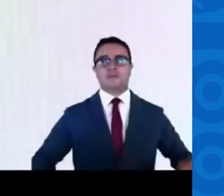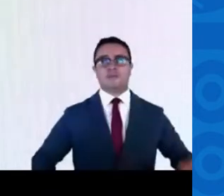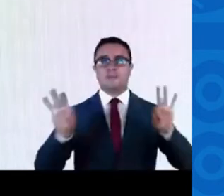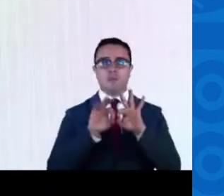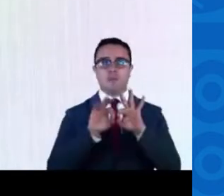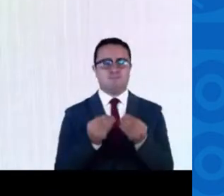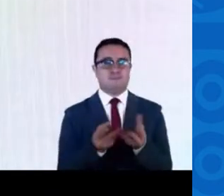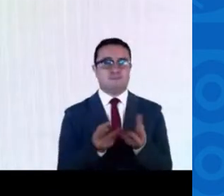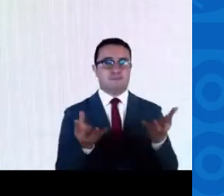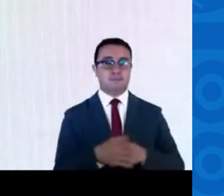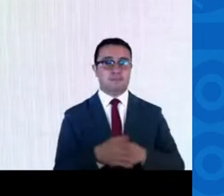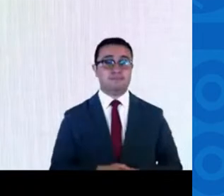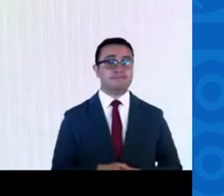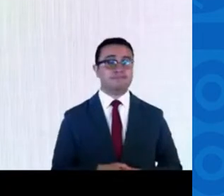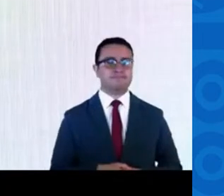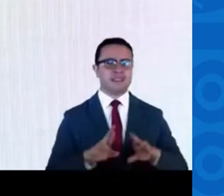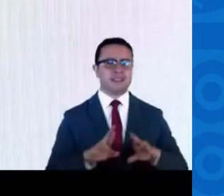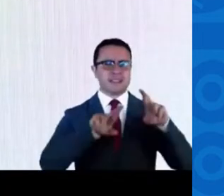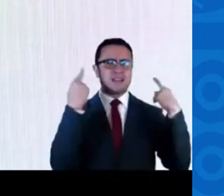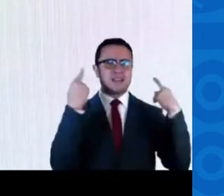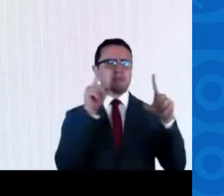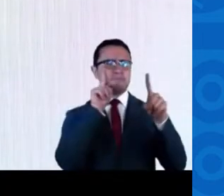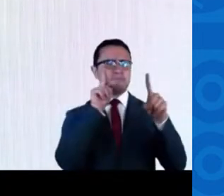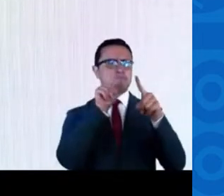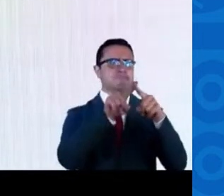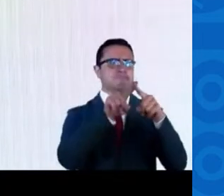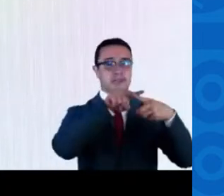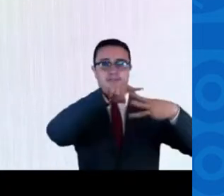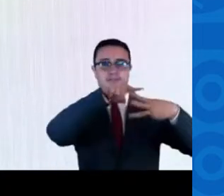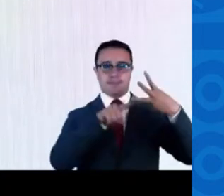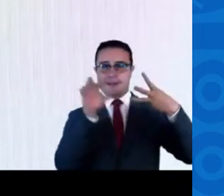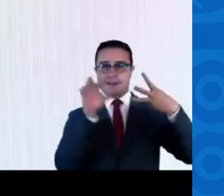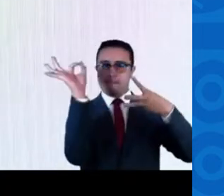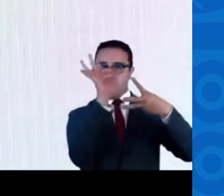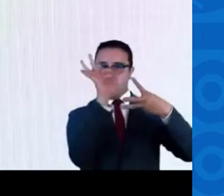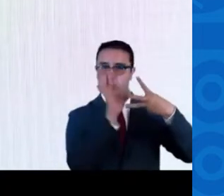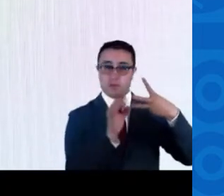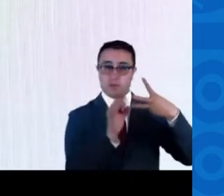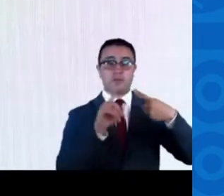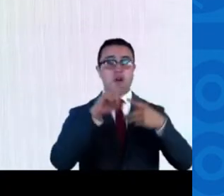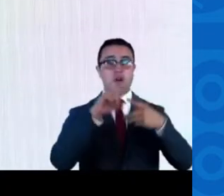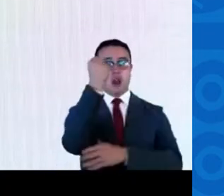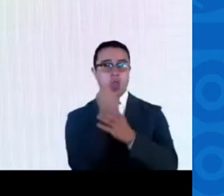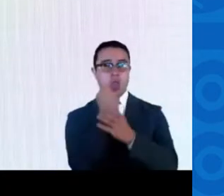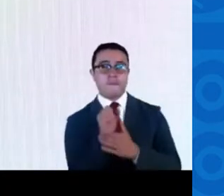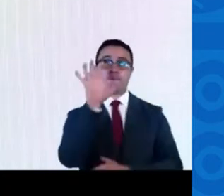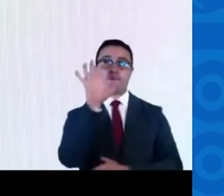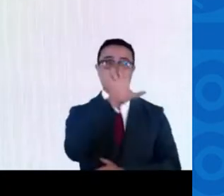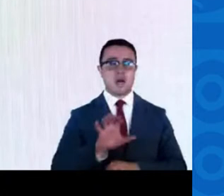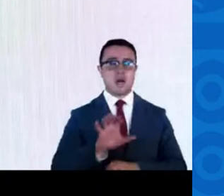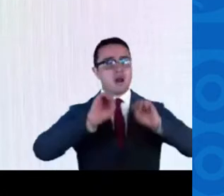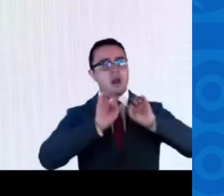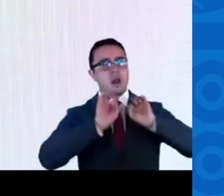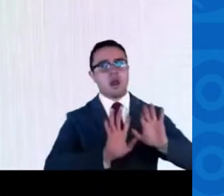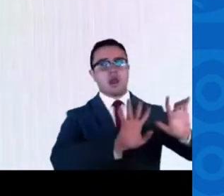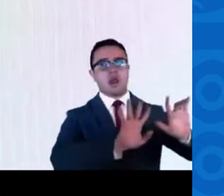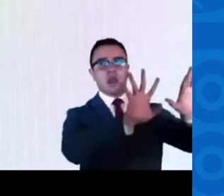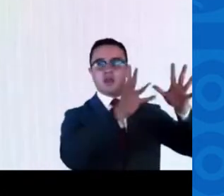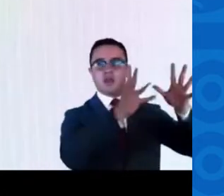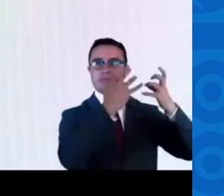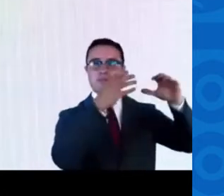many important solutions have been achieved. They have talked about